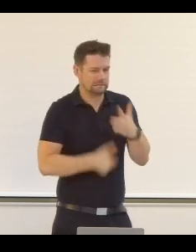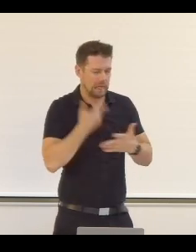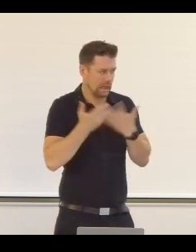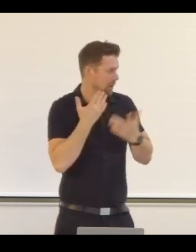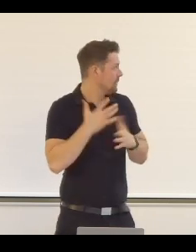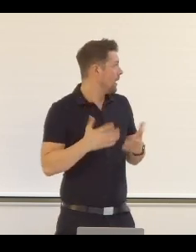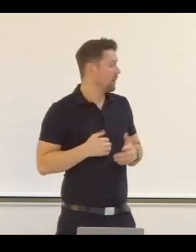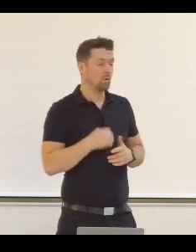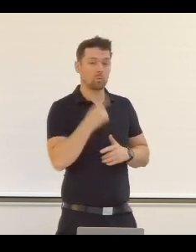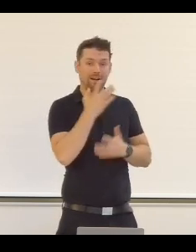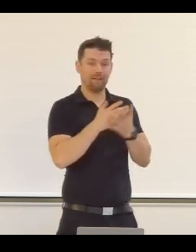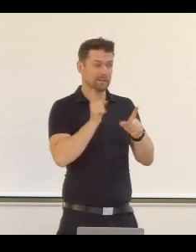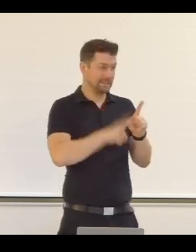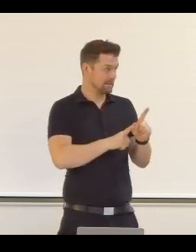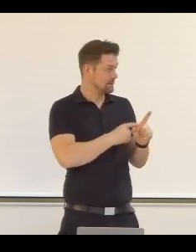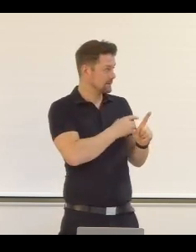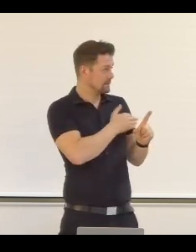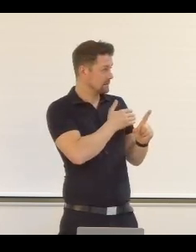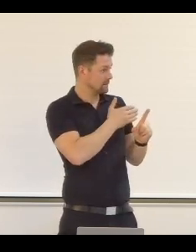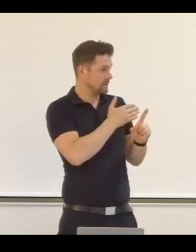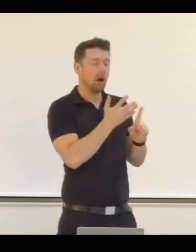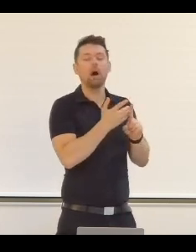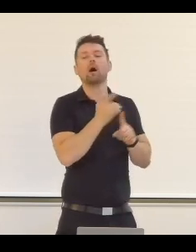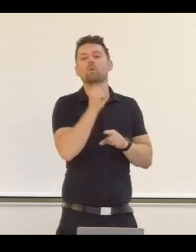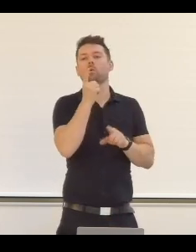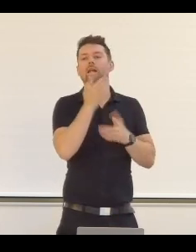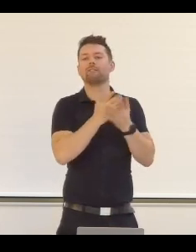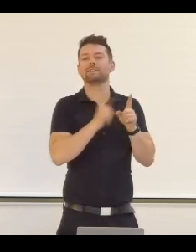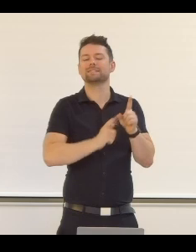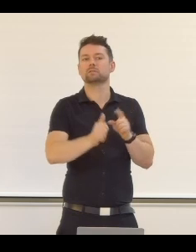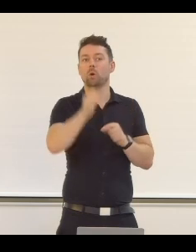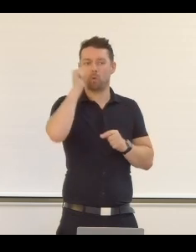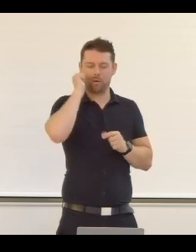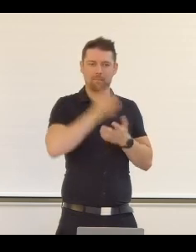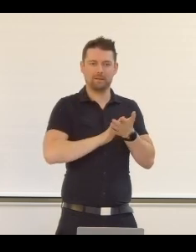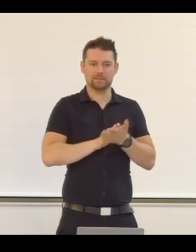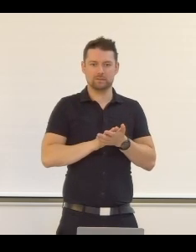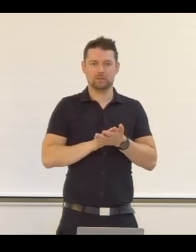a year and a half ago, so 2 years and a half after arriving in Toulouse,